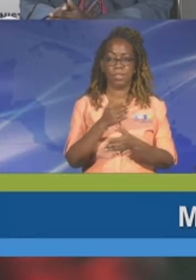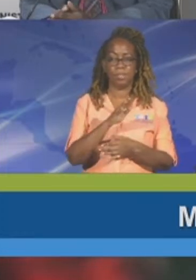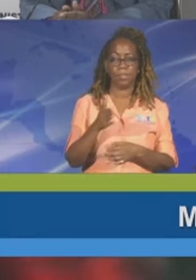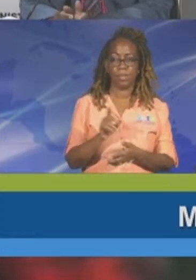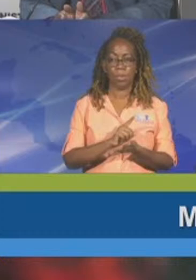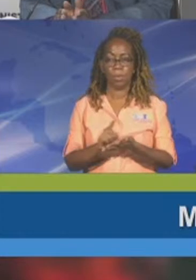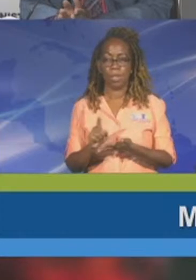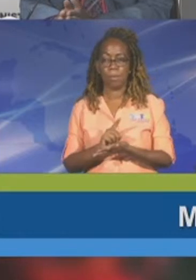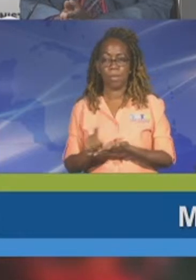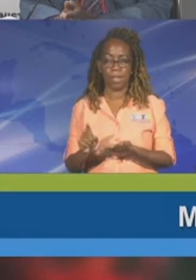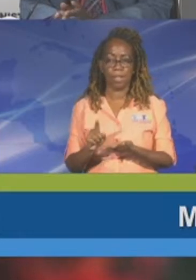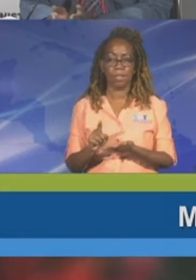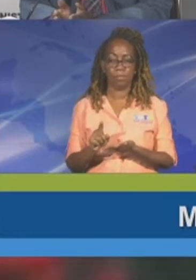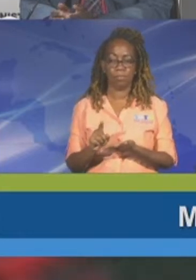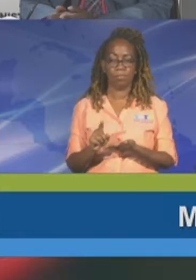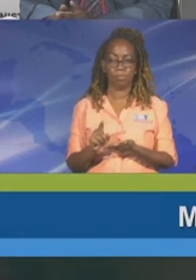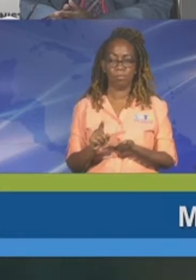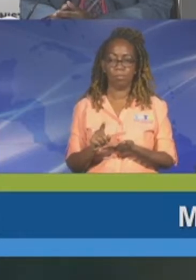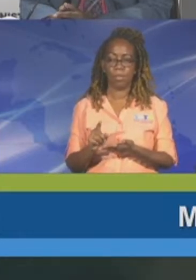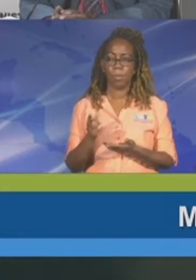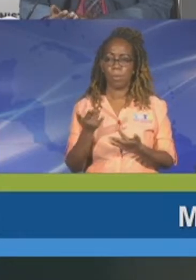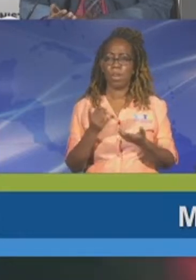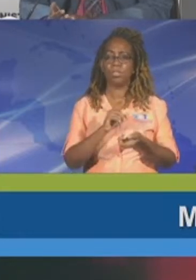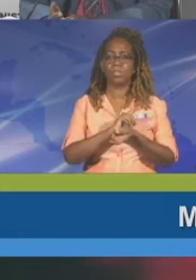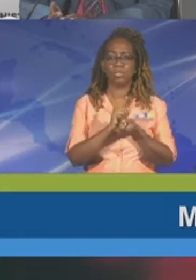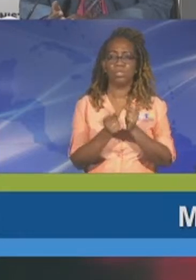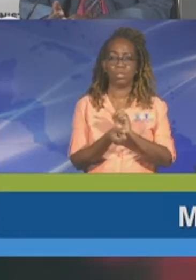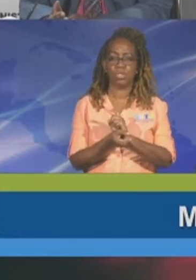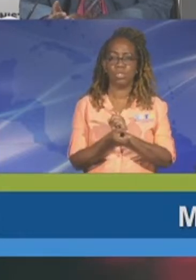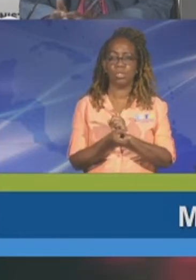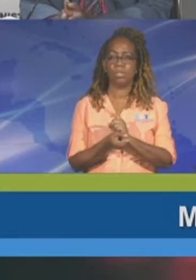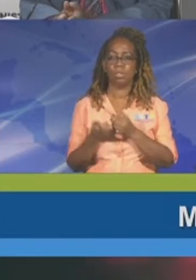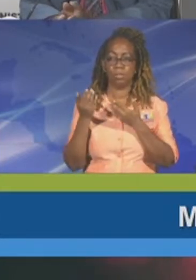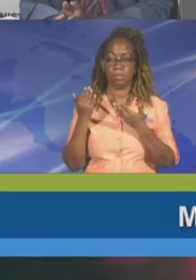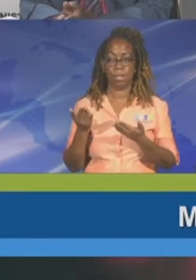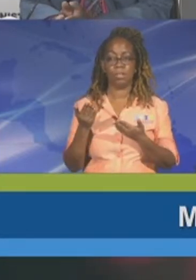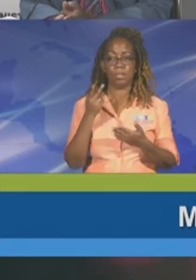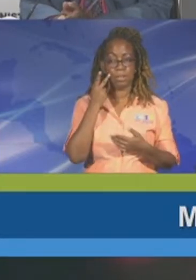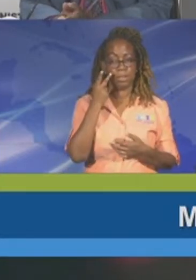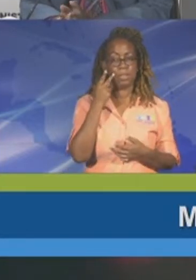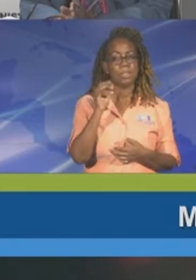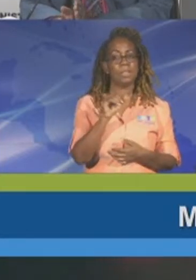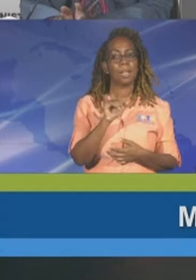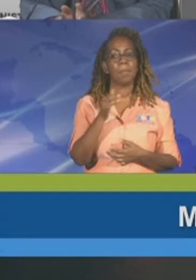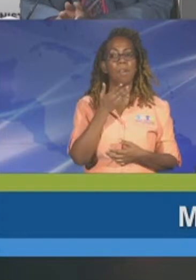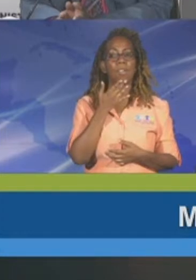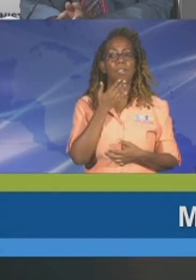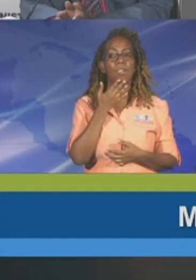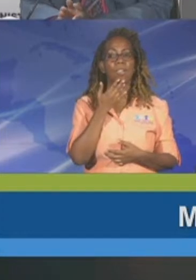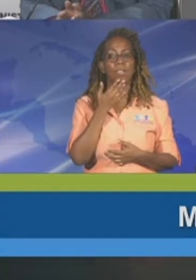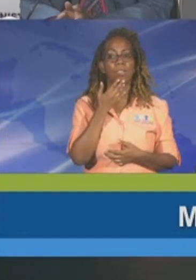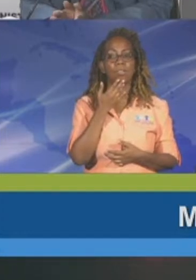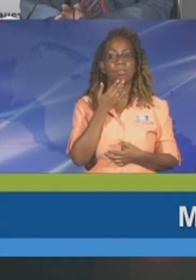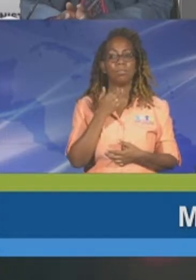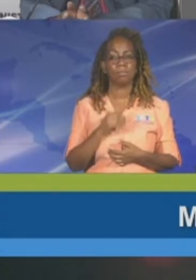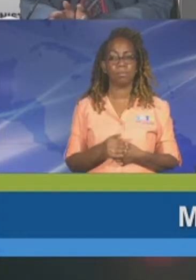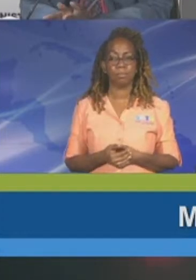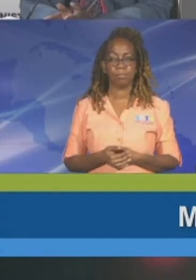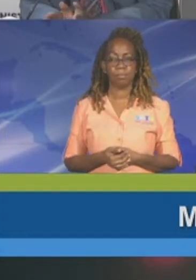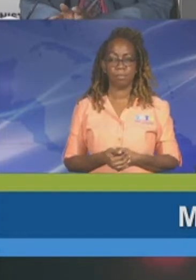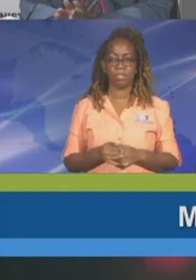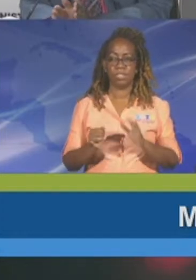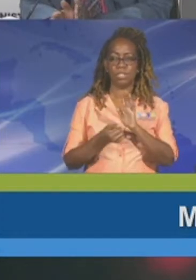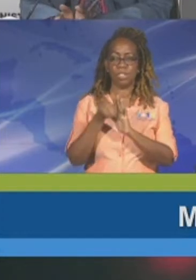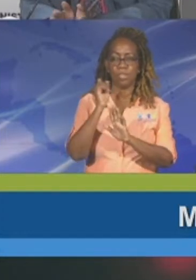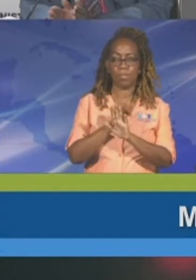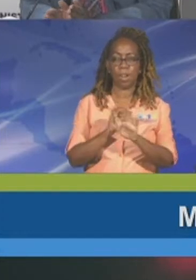the slide yet, but if we do get to that slide, what you will see is the same colors now representing months of January, February over